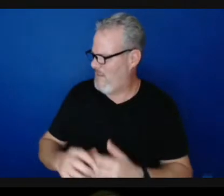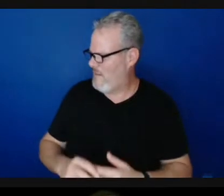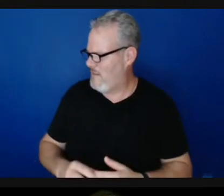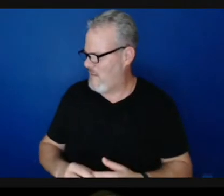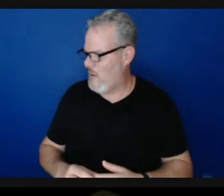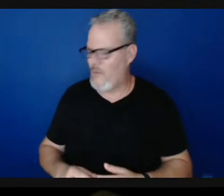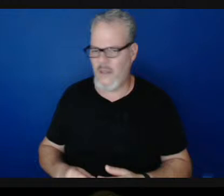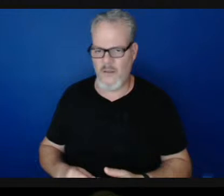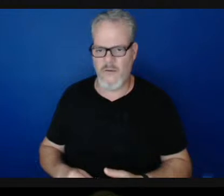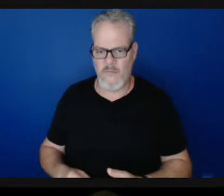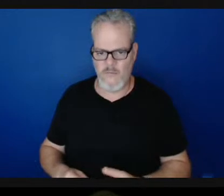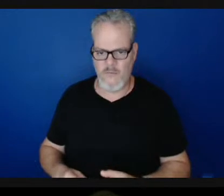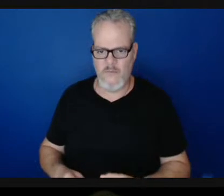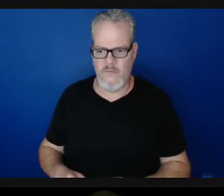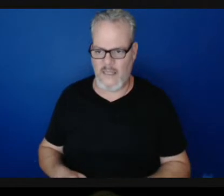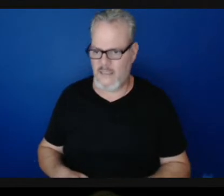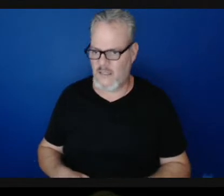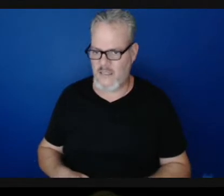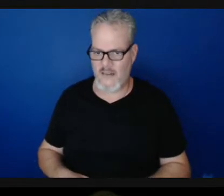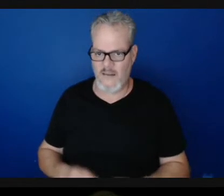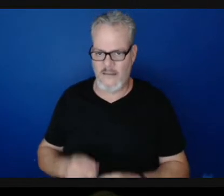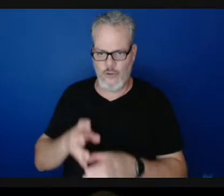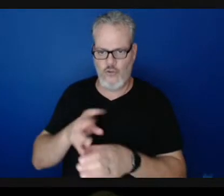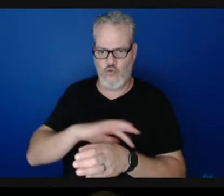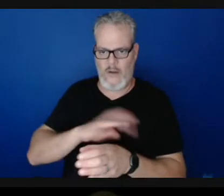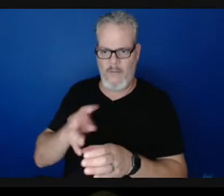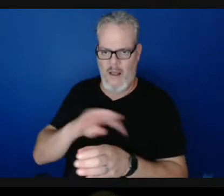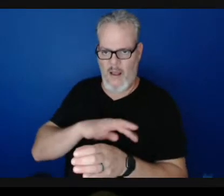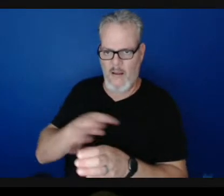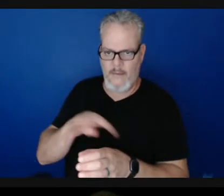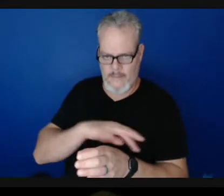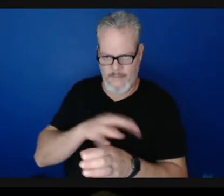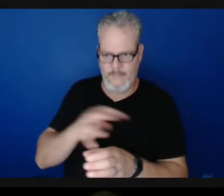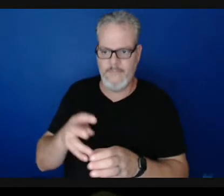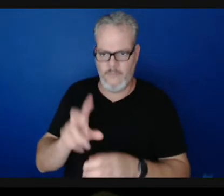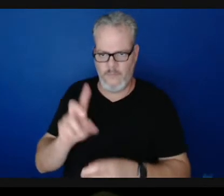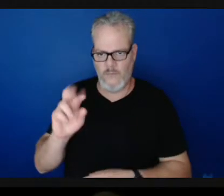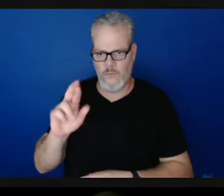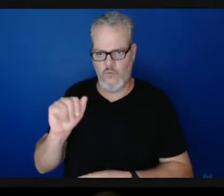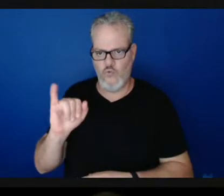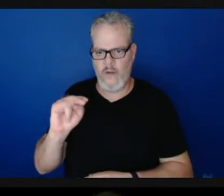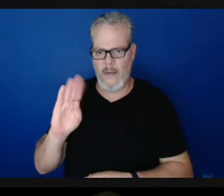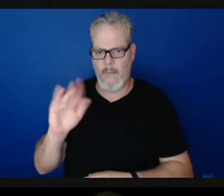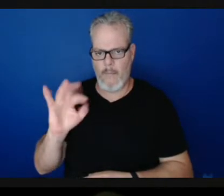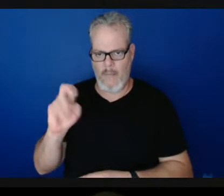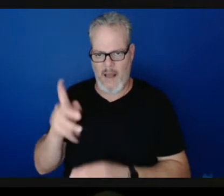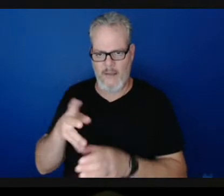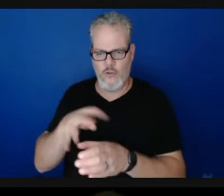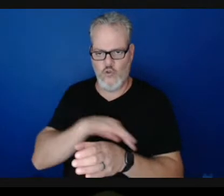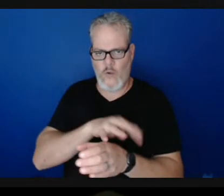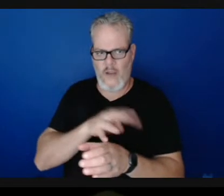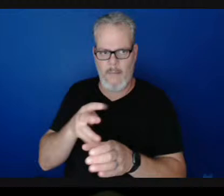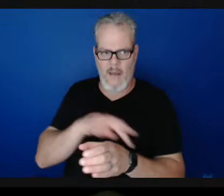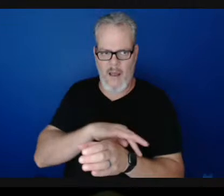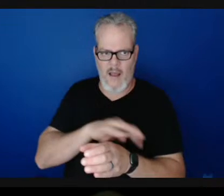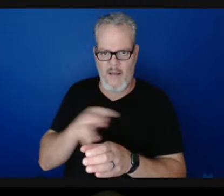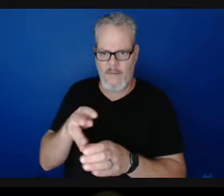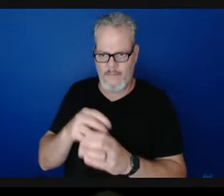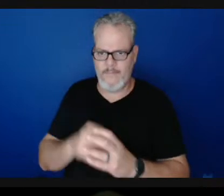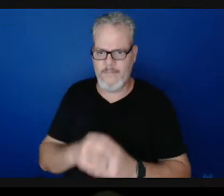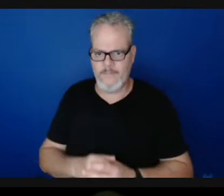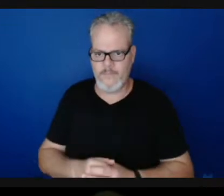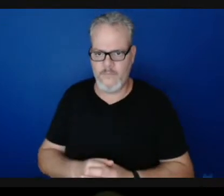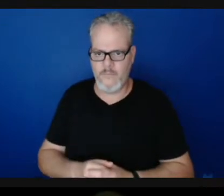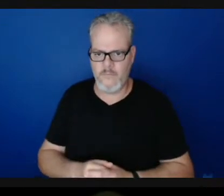the two drain back phases and how that's different from what we're seeing right now, right? We're not seeing this inflation, this more